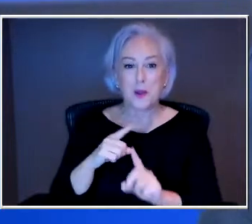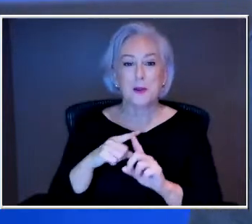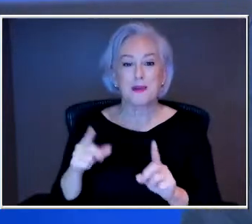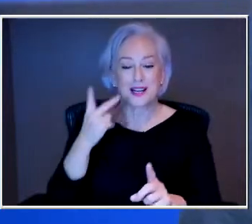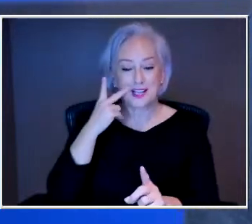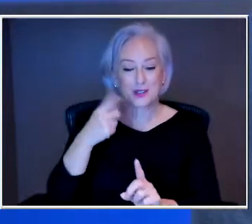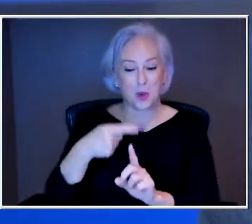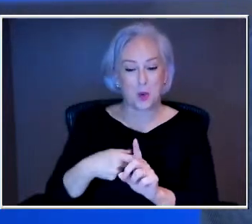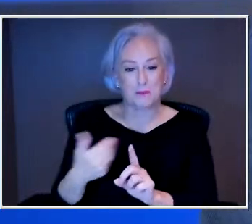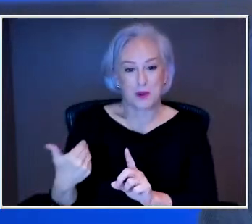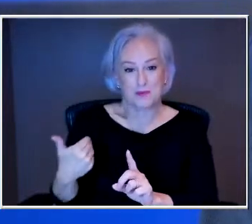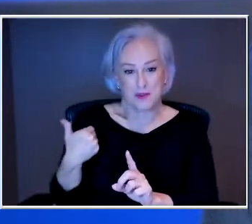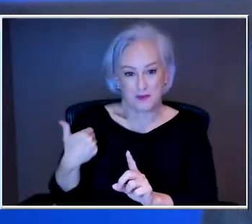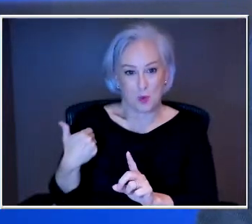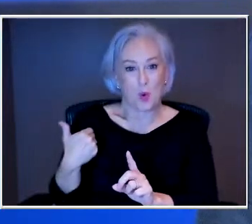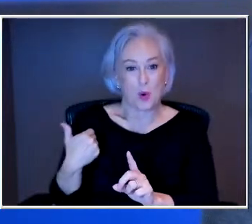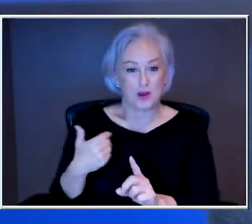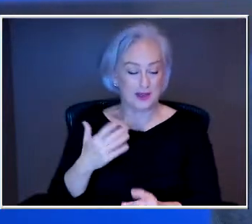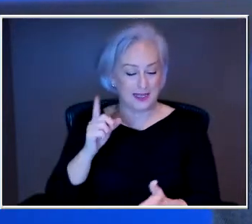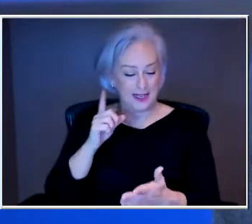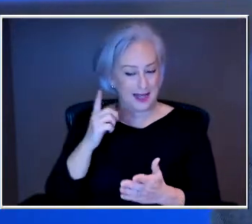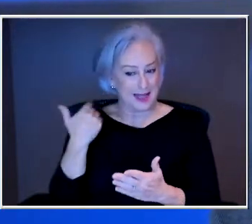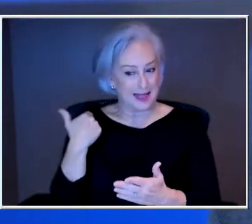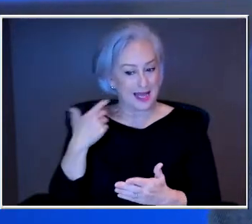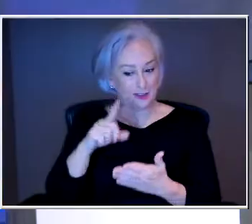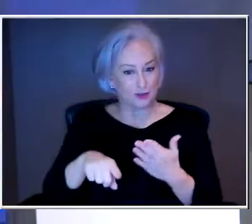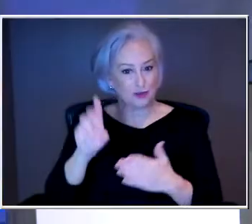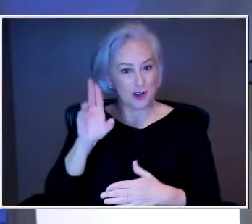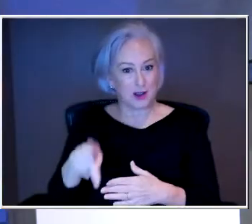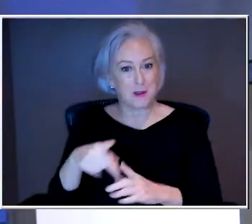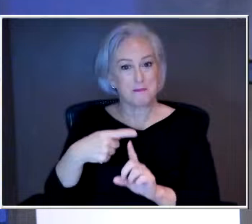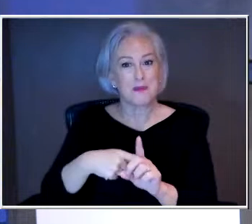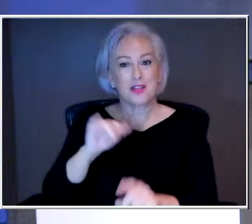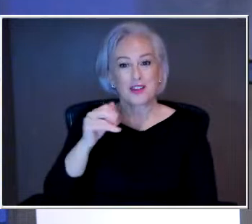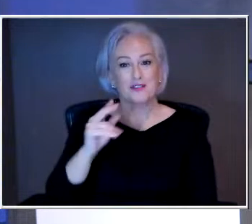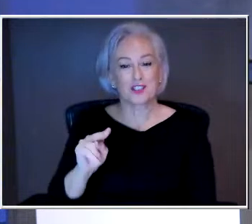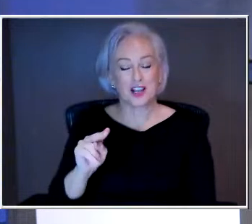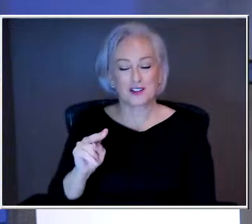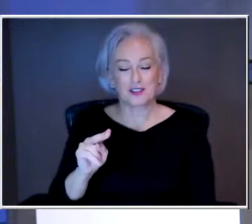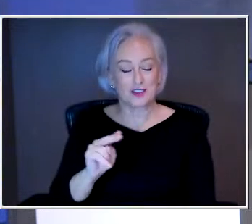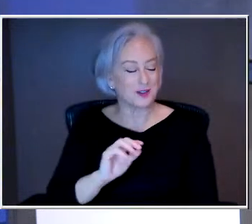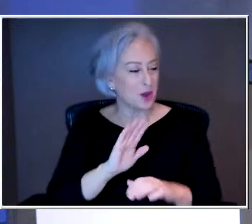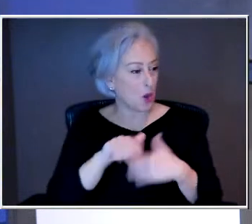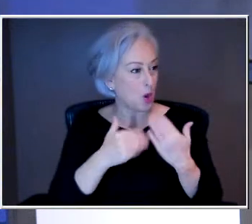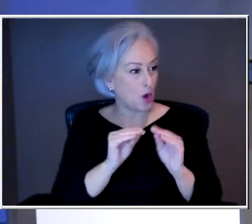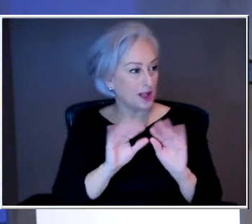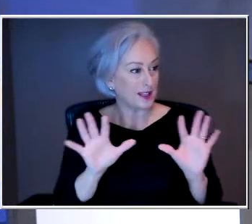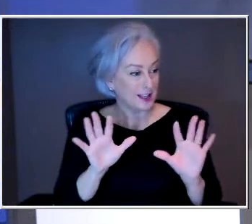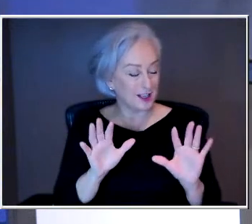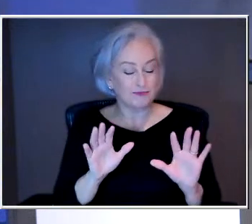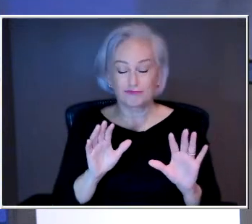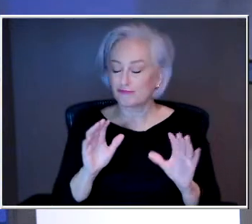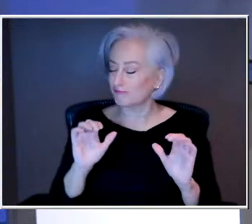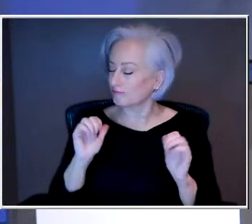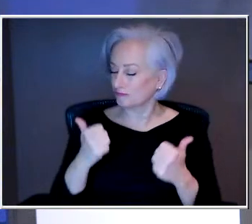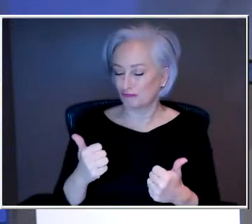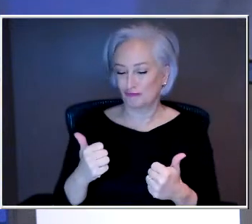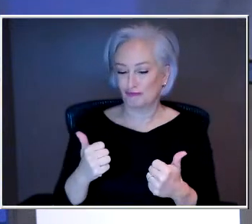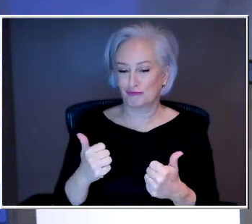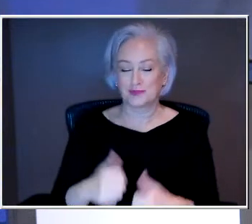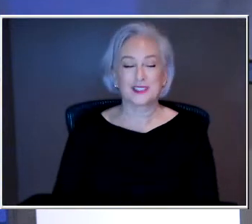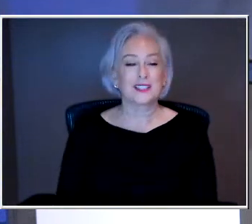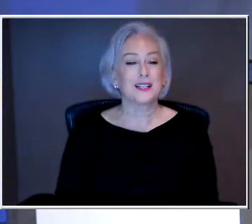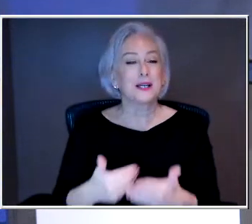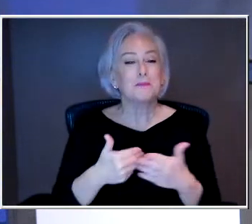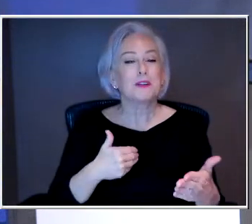my last checkup was in January. So I saw him. Clear? It was all clear, yeah. So. When we go back to the days right before your